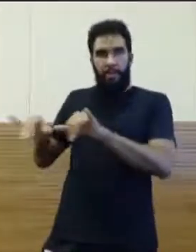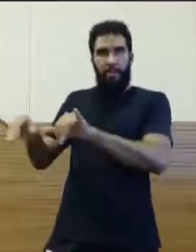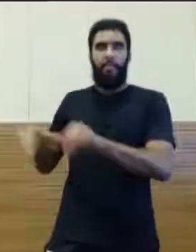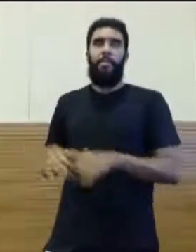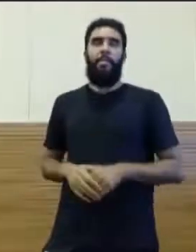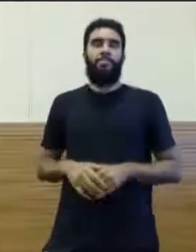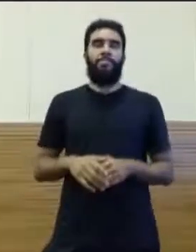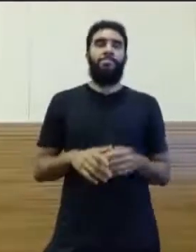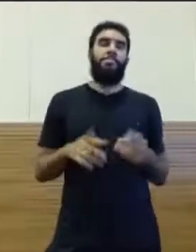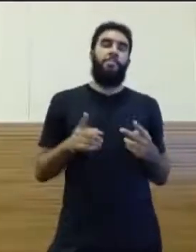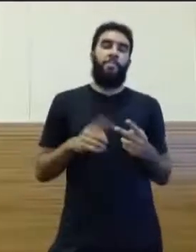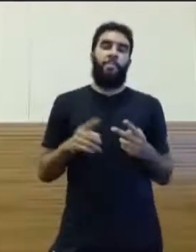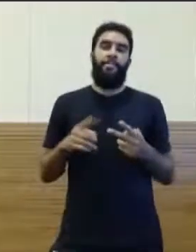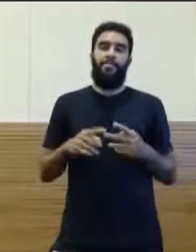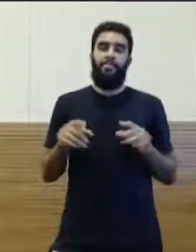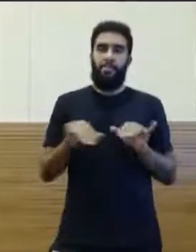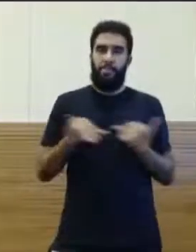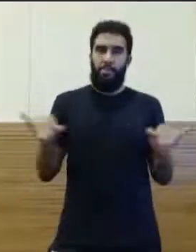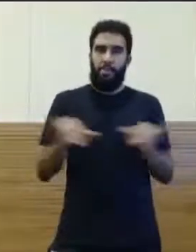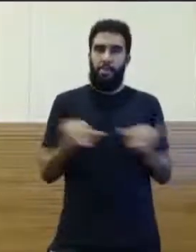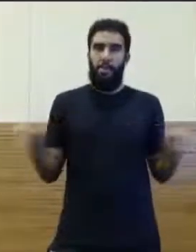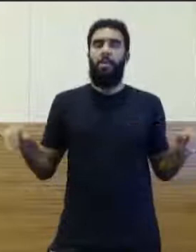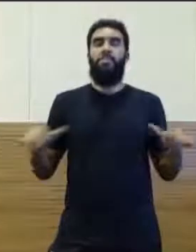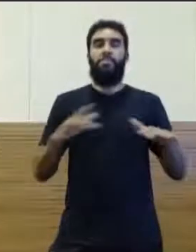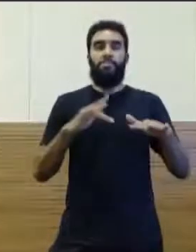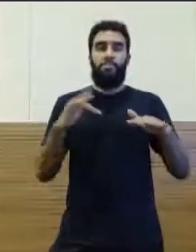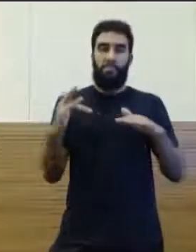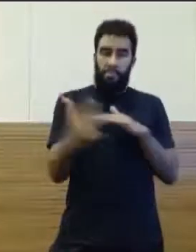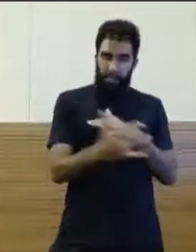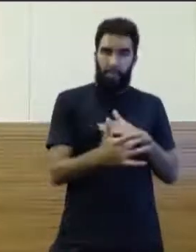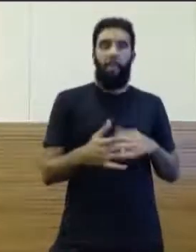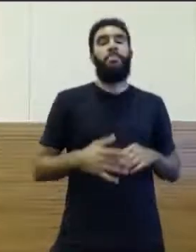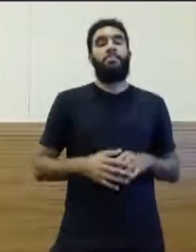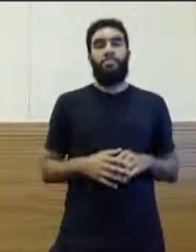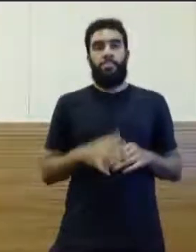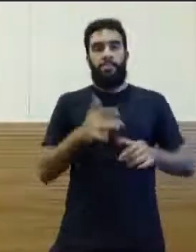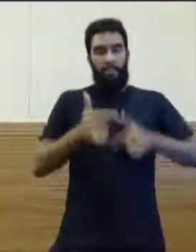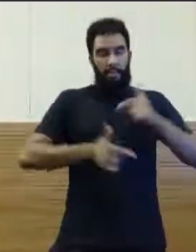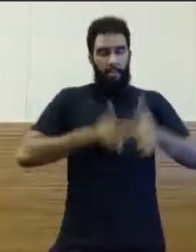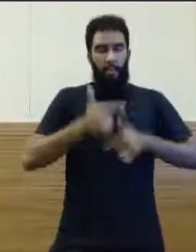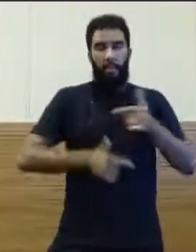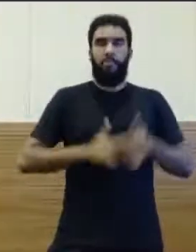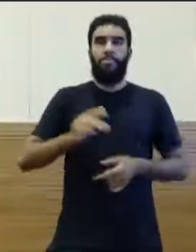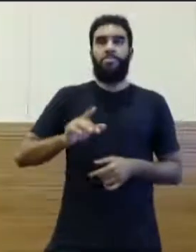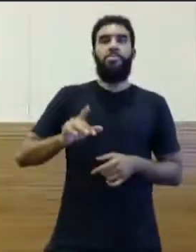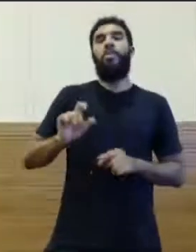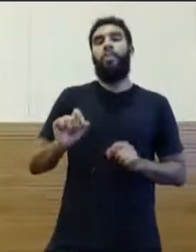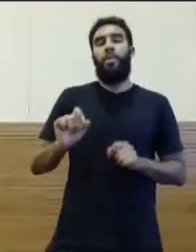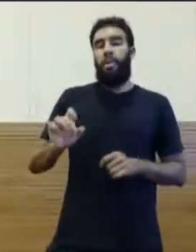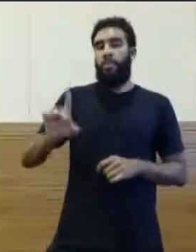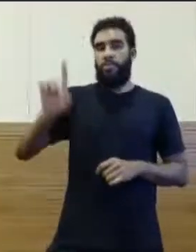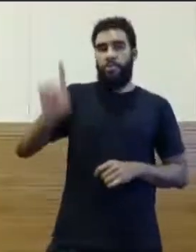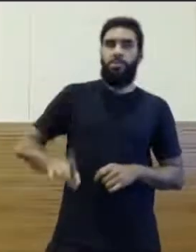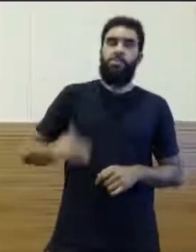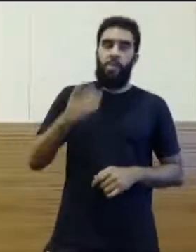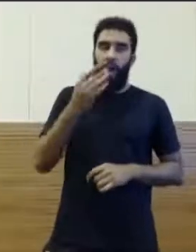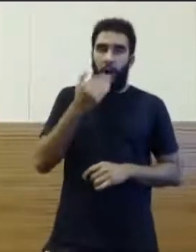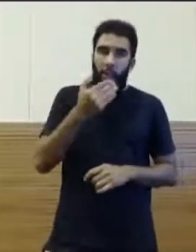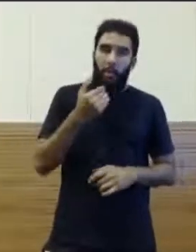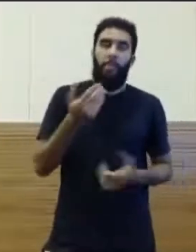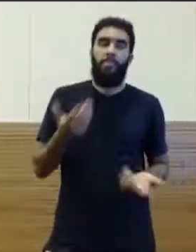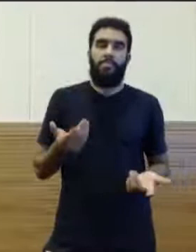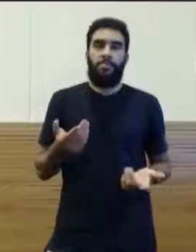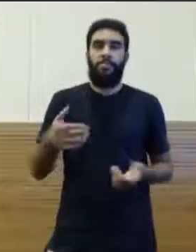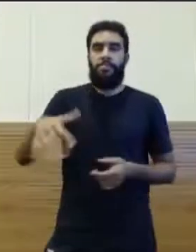in these supermarkets. Second, was the use of social networks, where we talk about